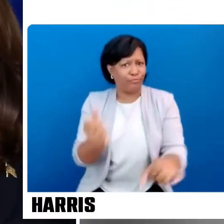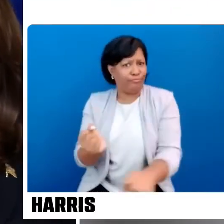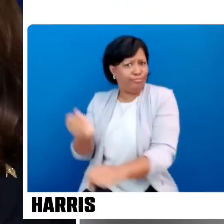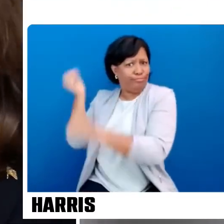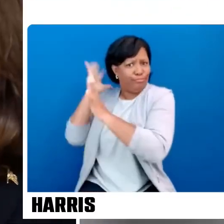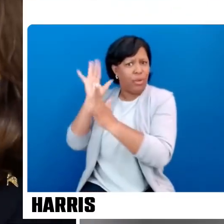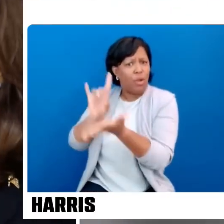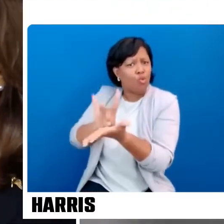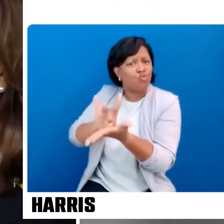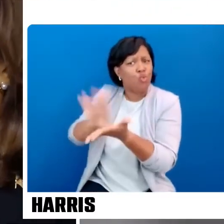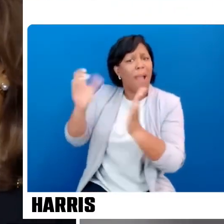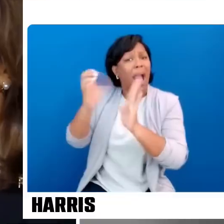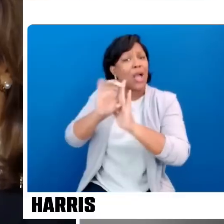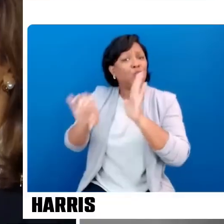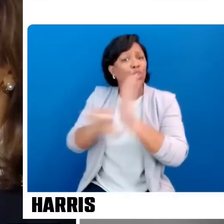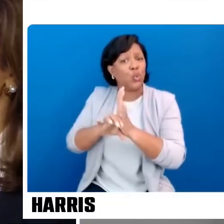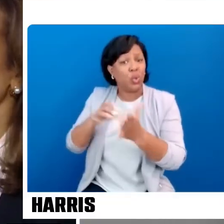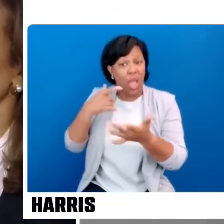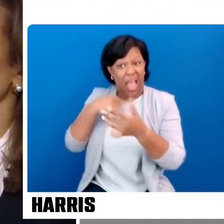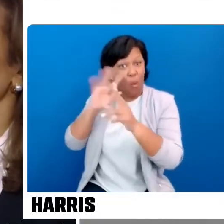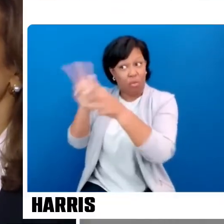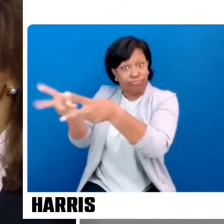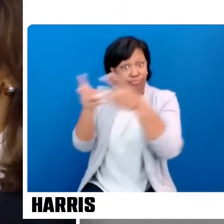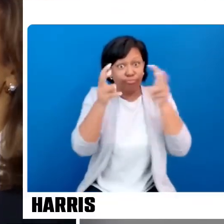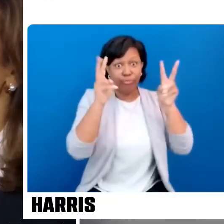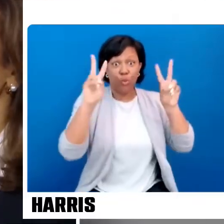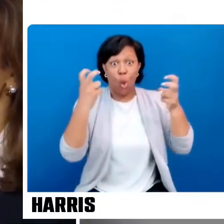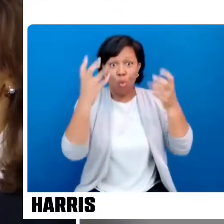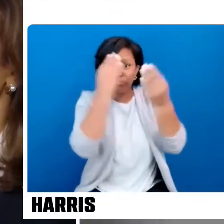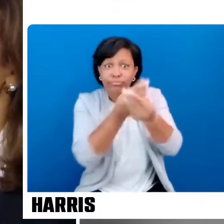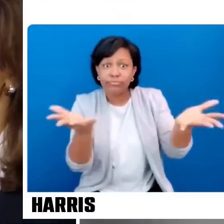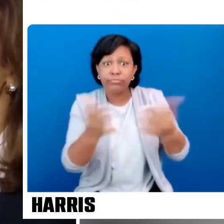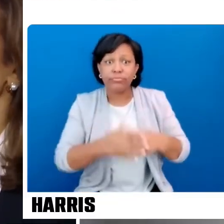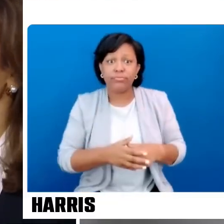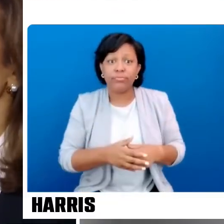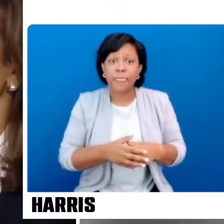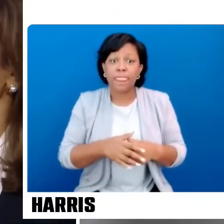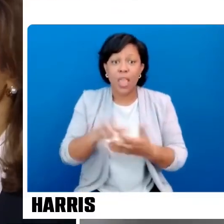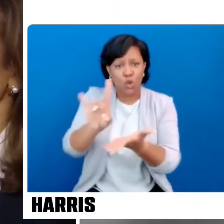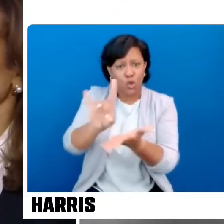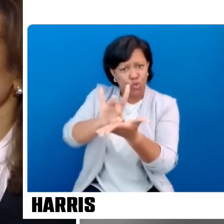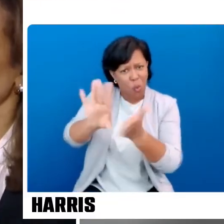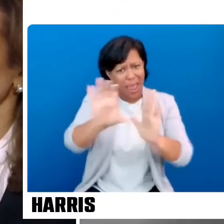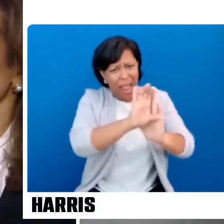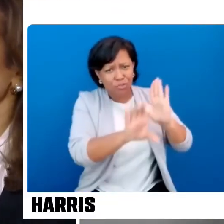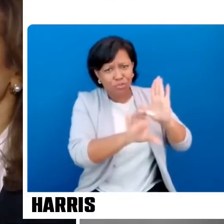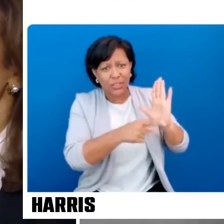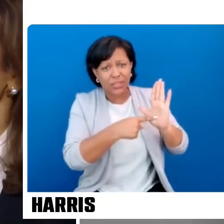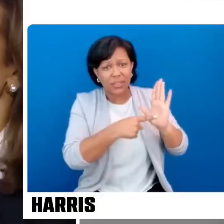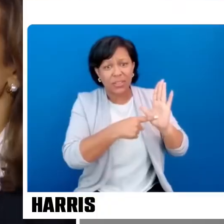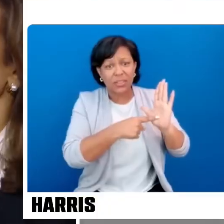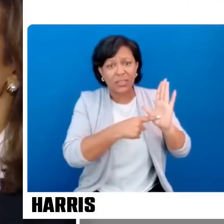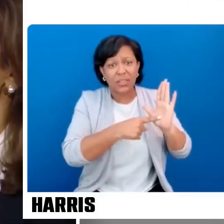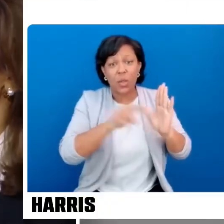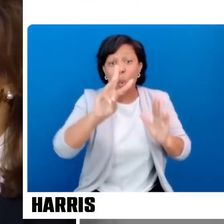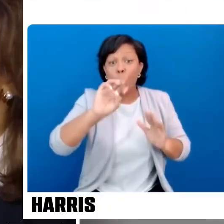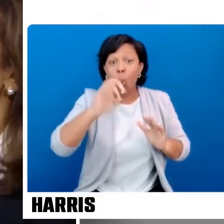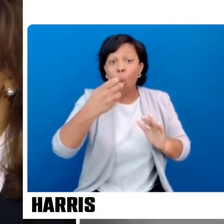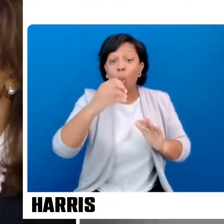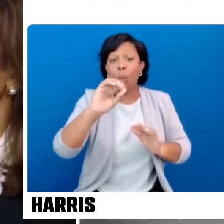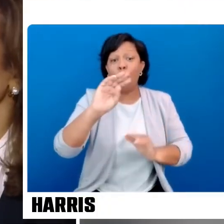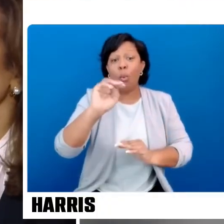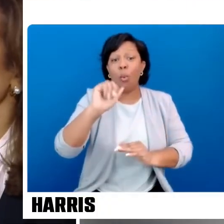United States, that he would weaponize the Department of Justice against his political enemies. Someone who